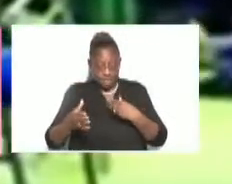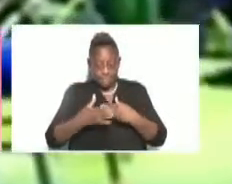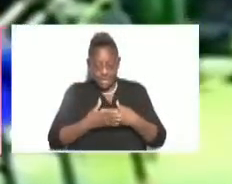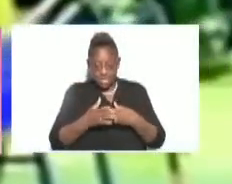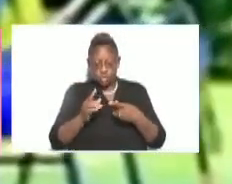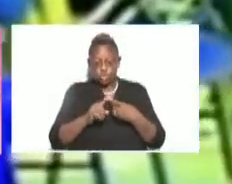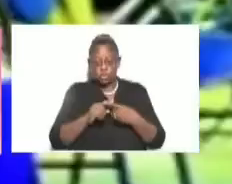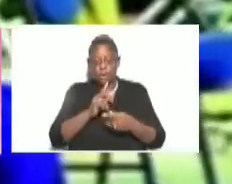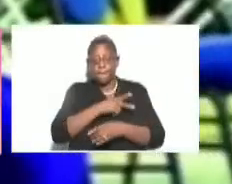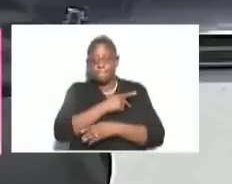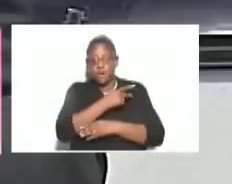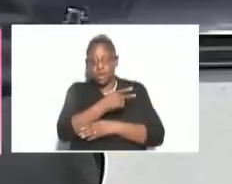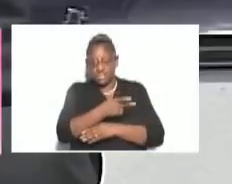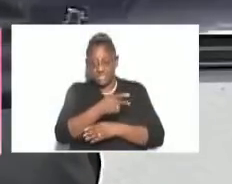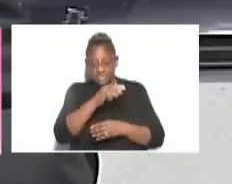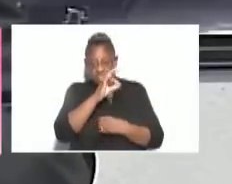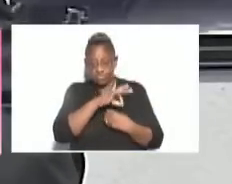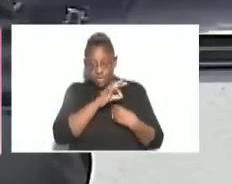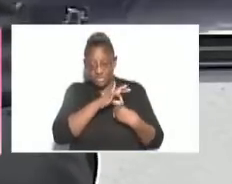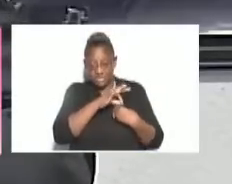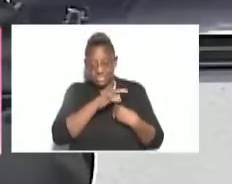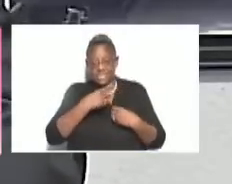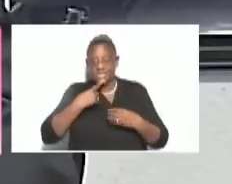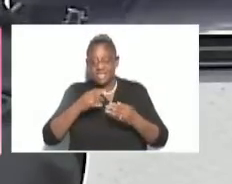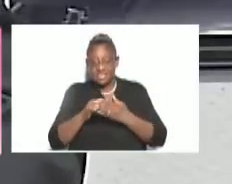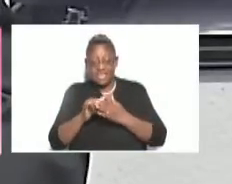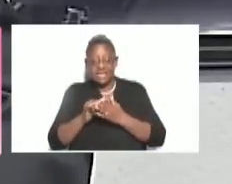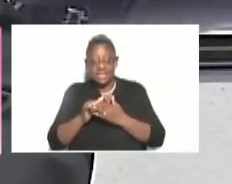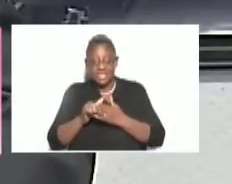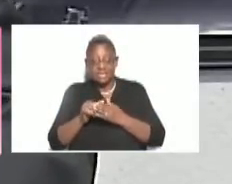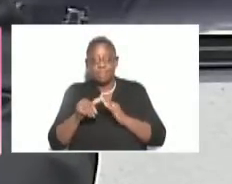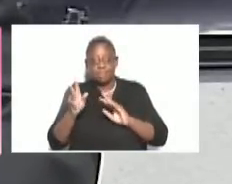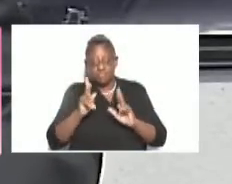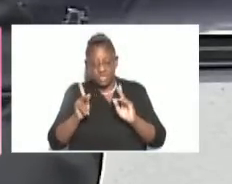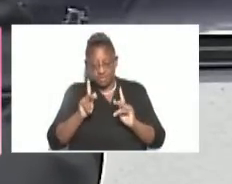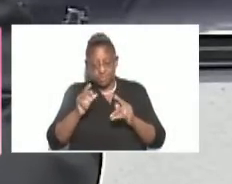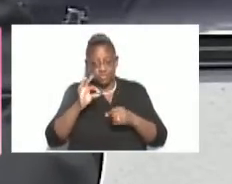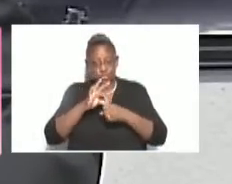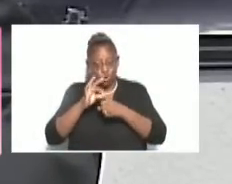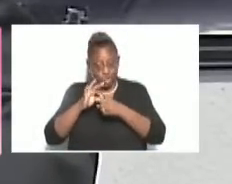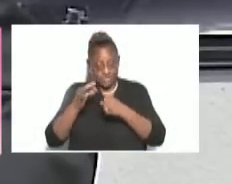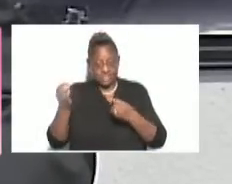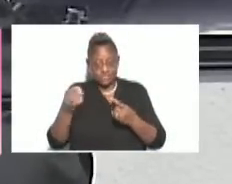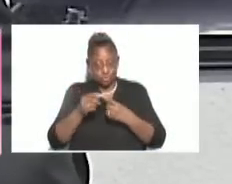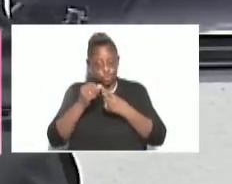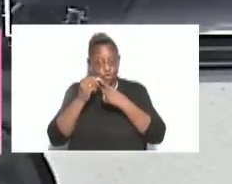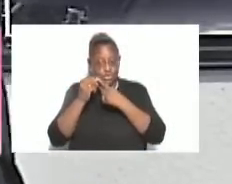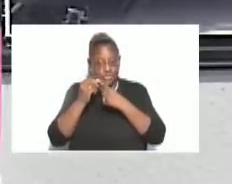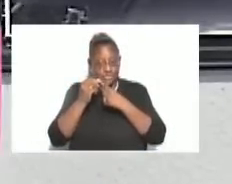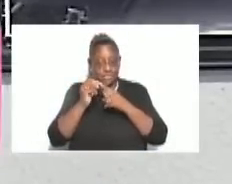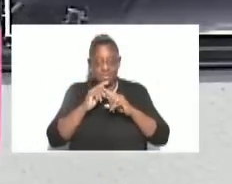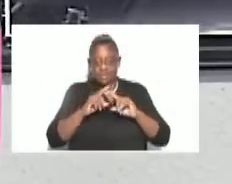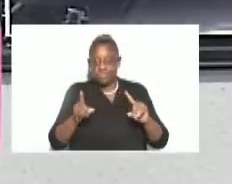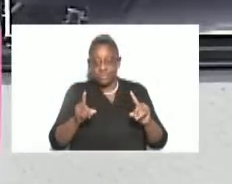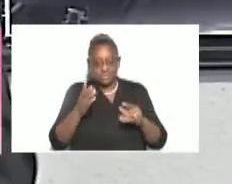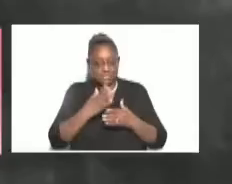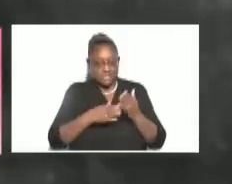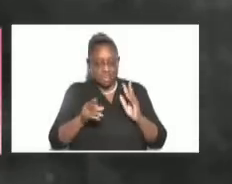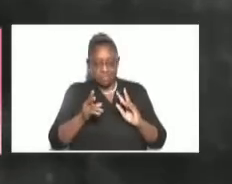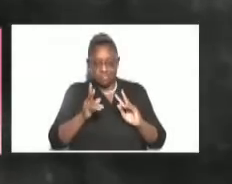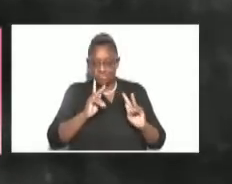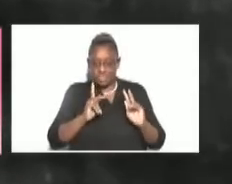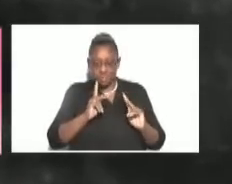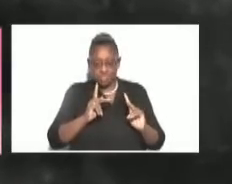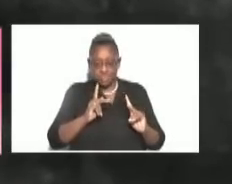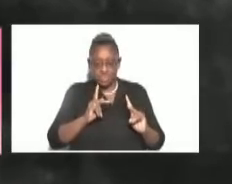politics, publicly charging that he's the people's choice. This, however, is not sitting well with some senior